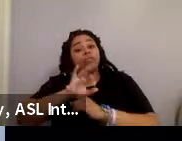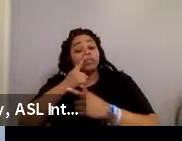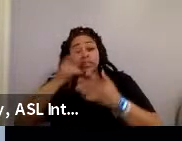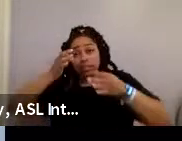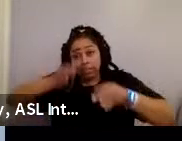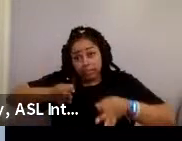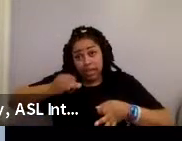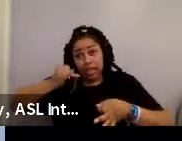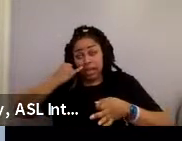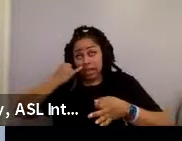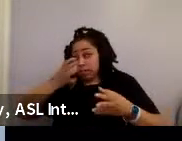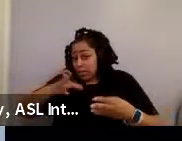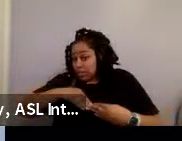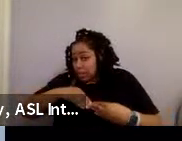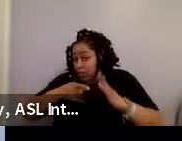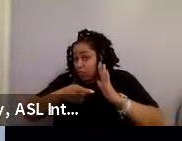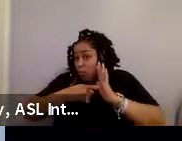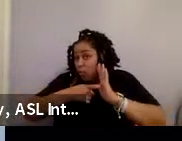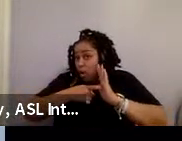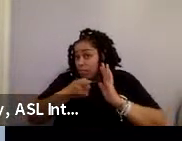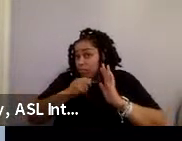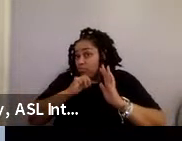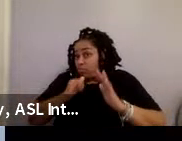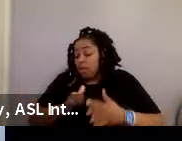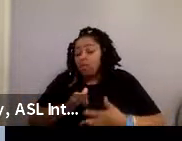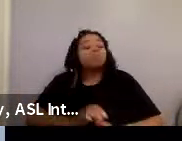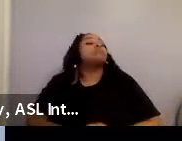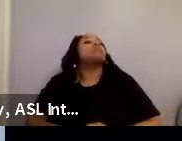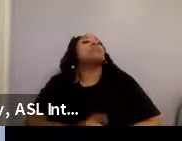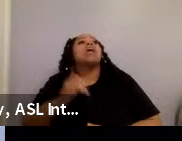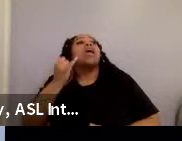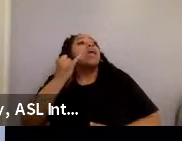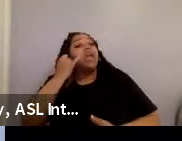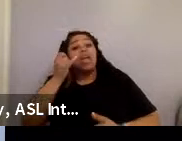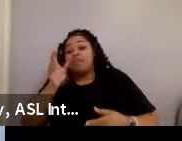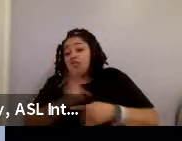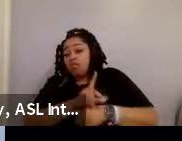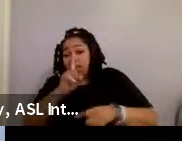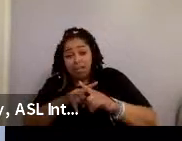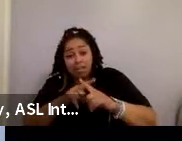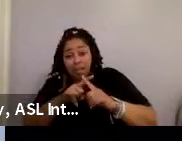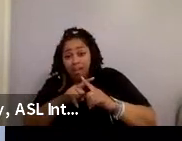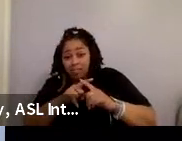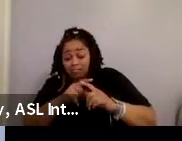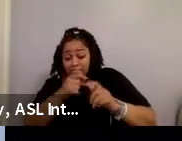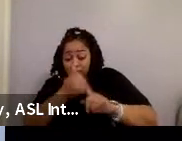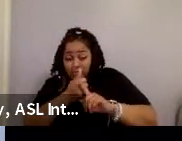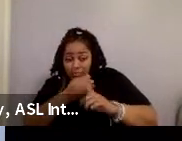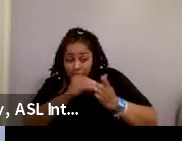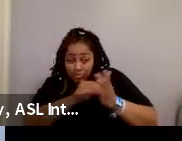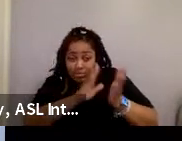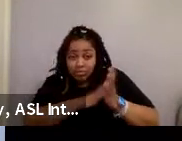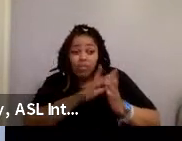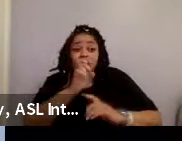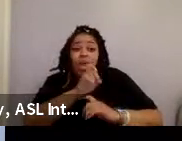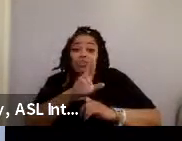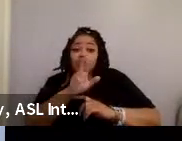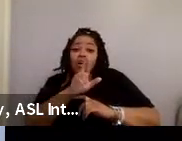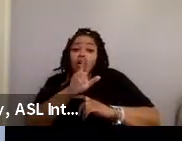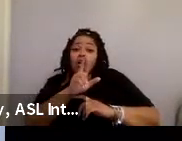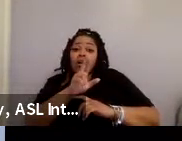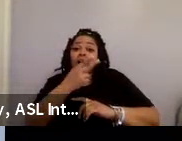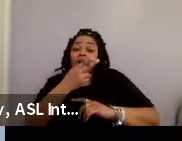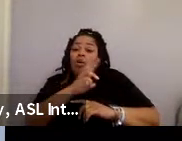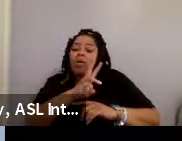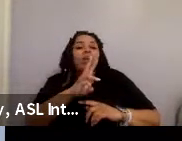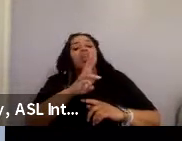determine applicable requirements. If a user can't install assistive technology on the XR hardware, then